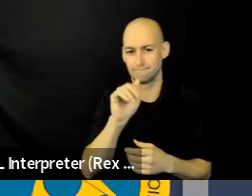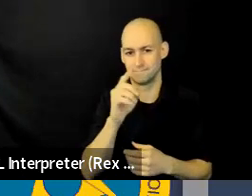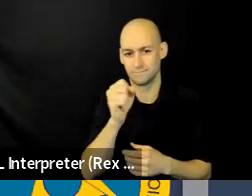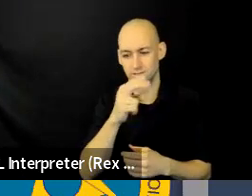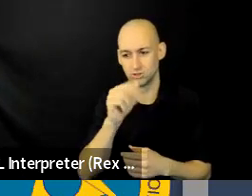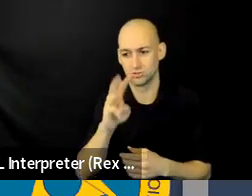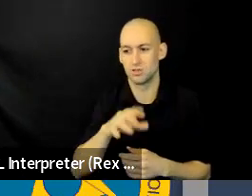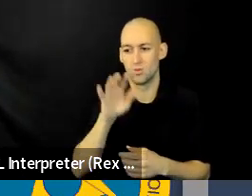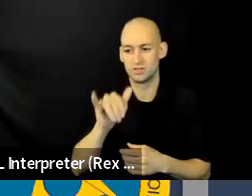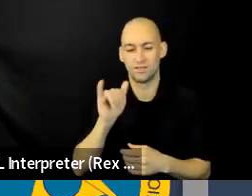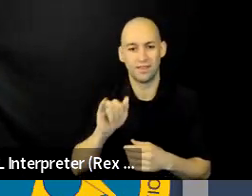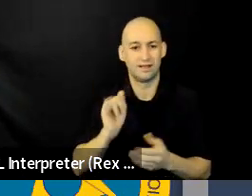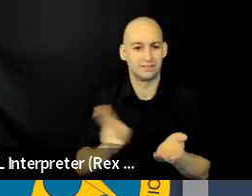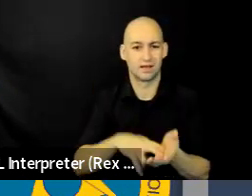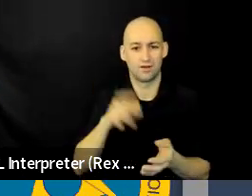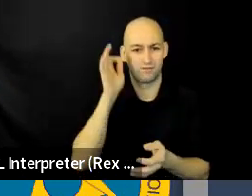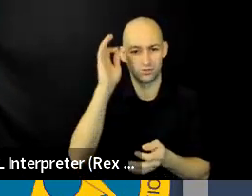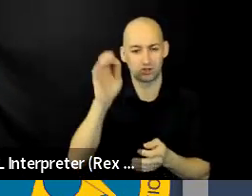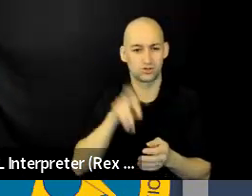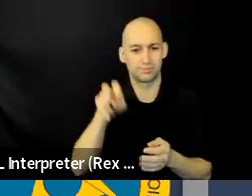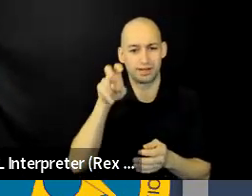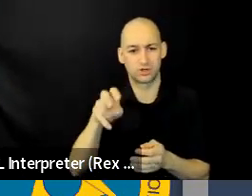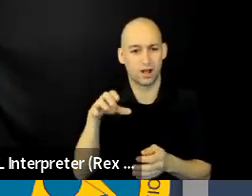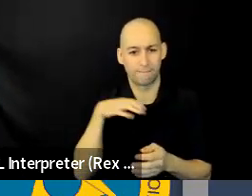future transportation commissioner?